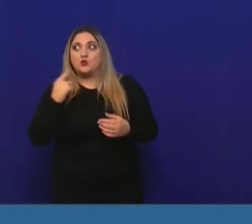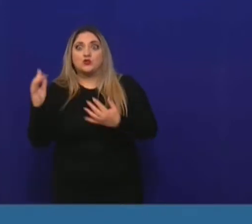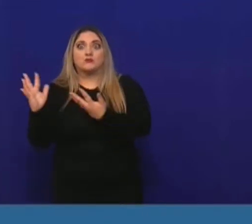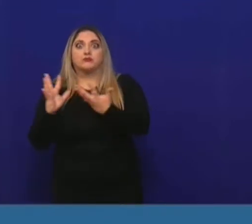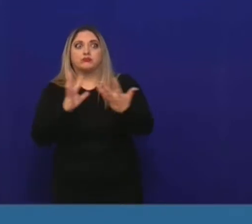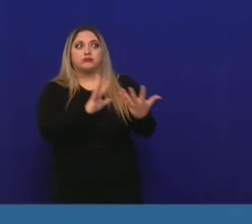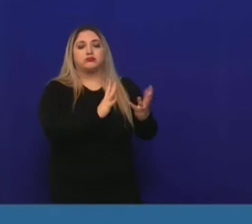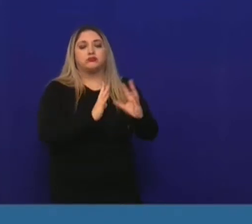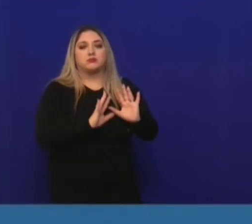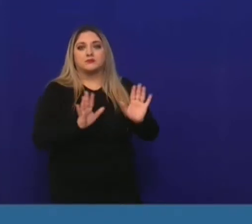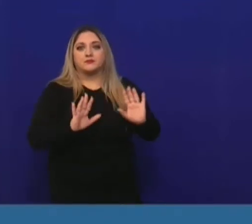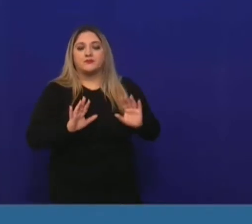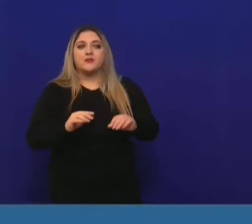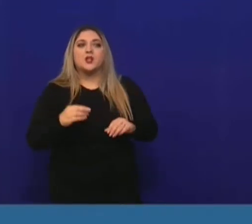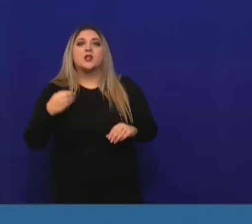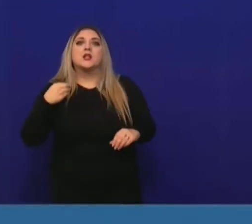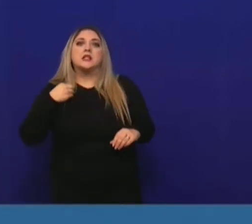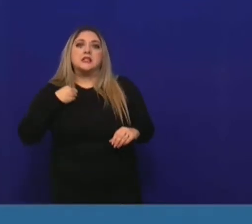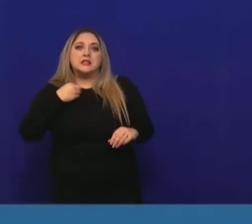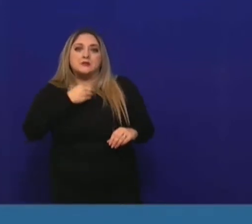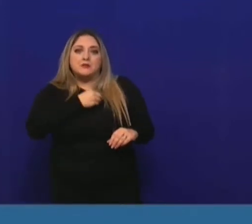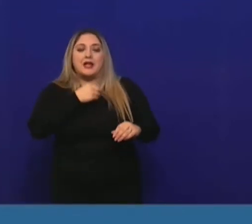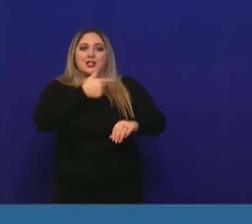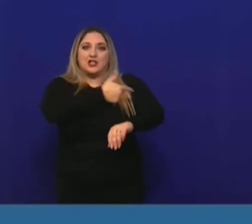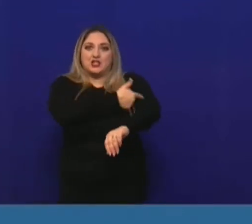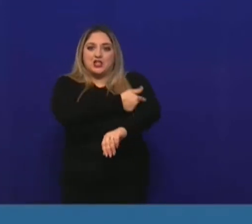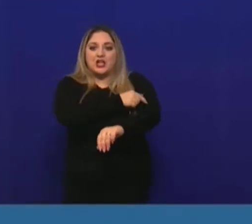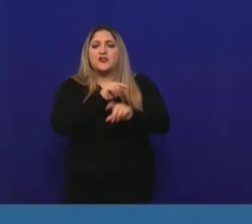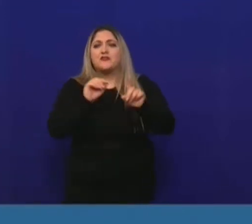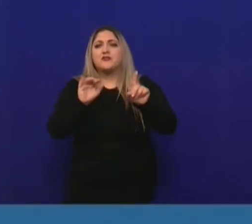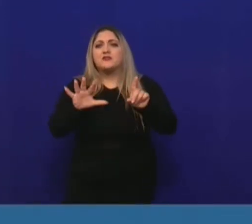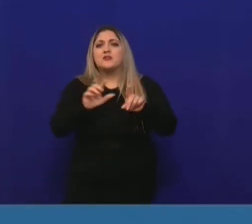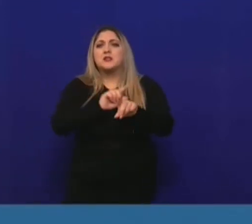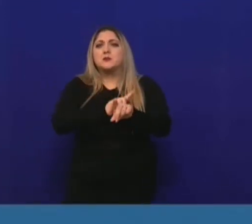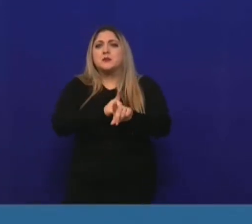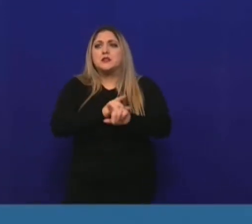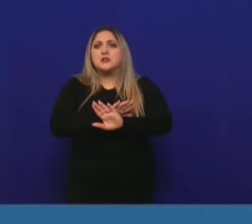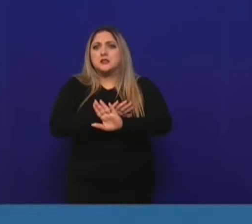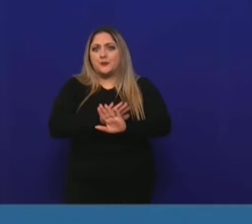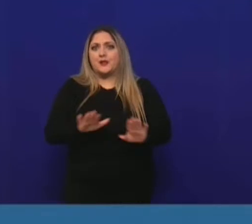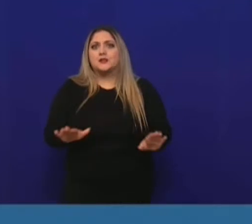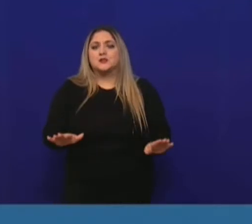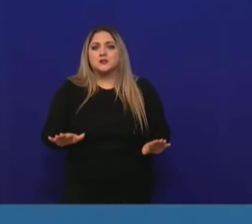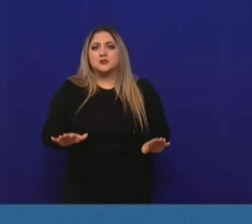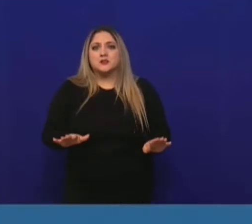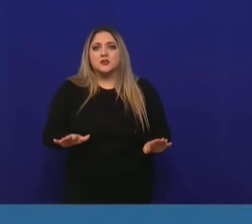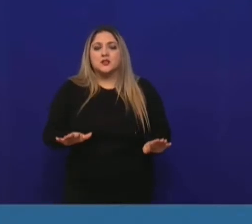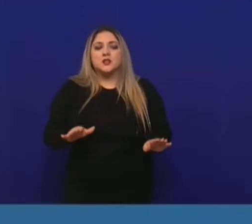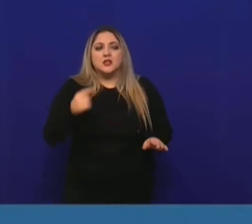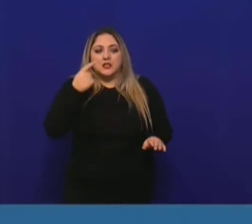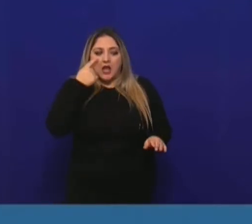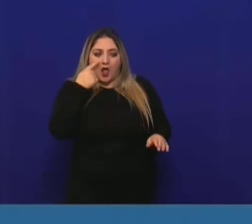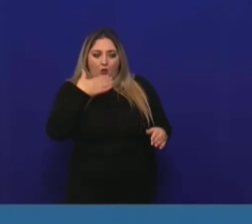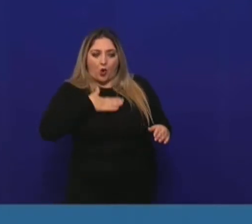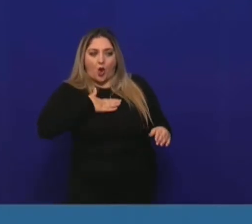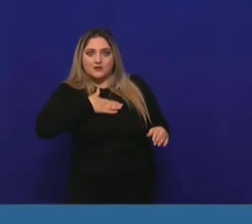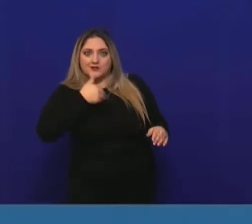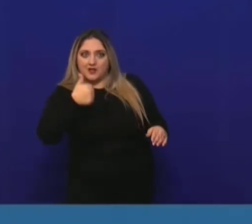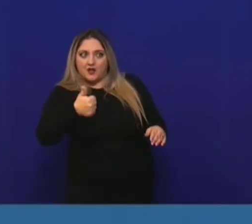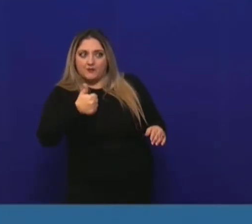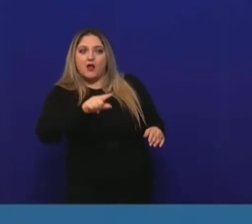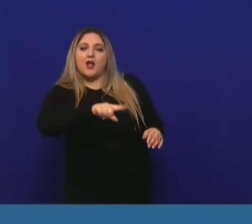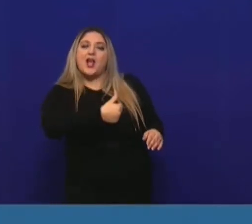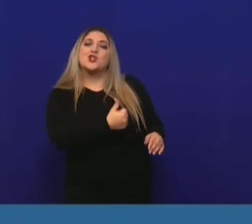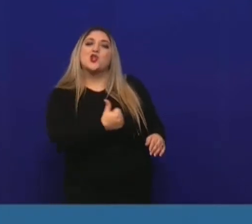15 il-minuta ħalli naraw li l-persuna ma jkollu l-ebda side effects dak il-ħin, u mbagħad ikun jista' joħroġ jmur lura